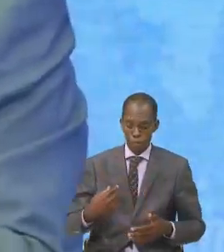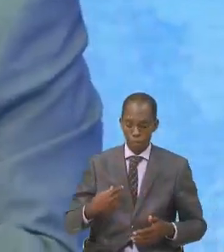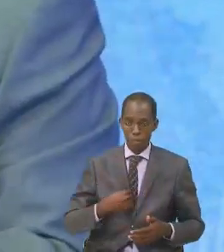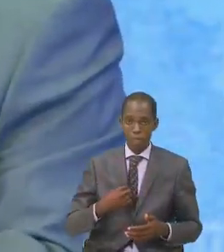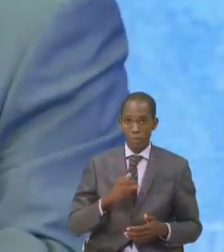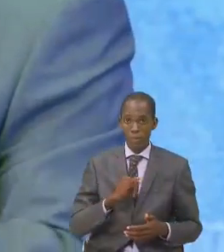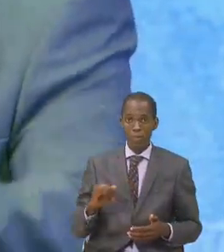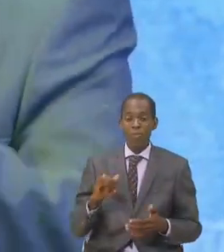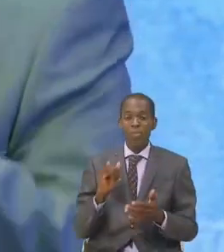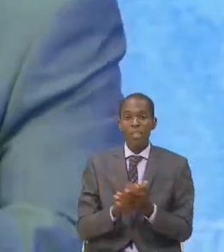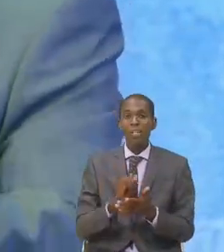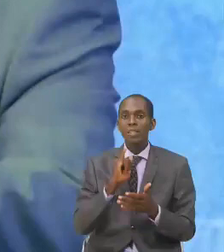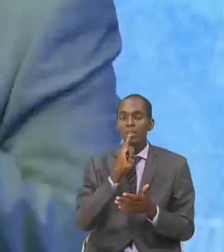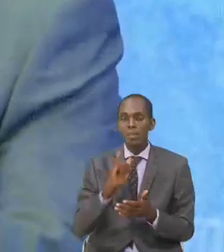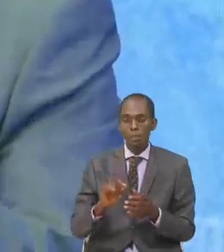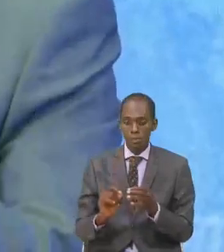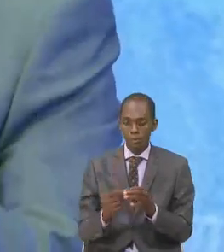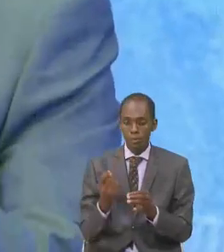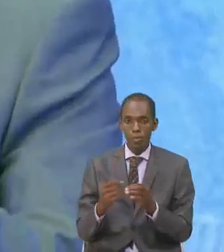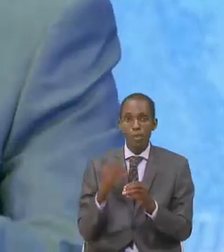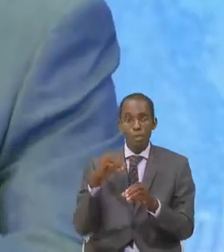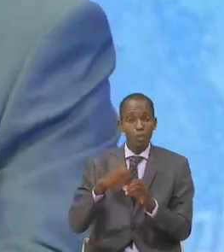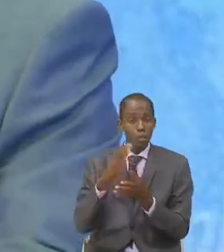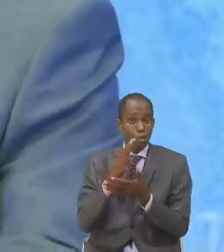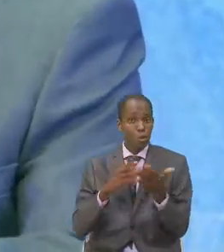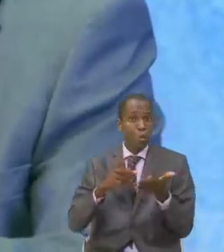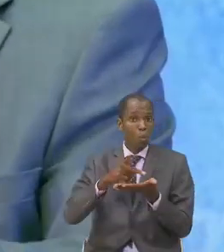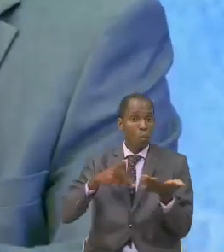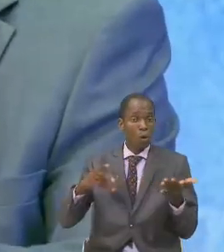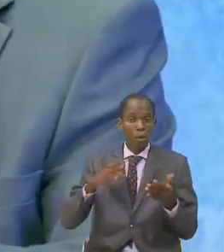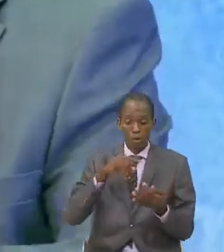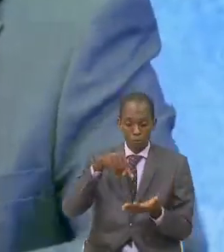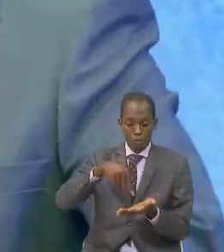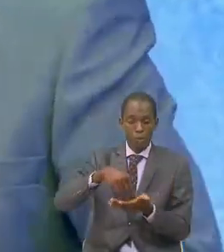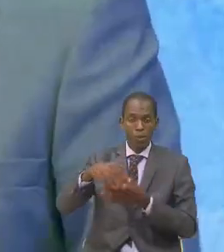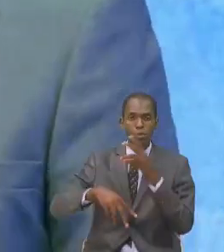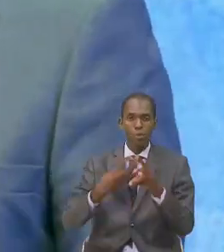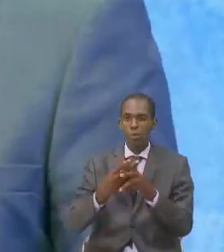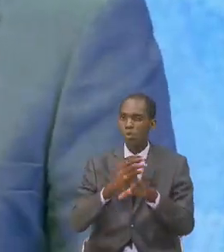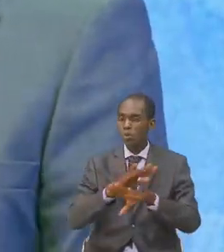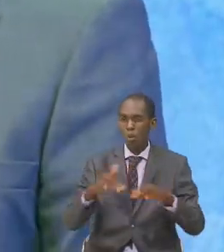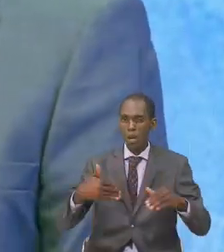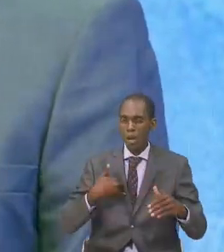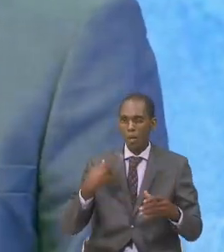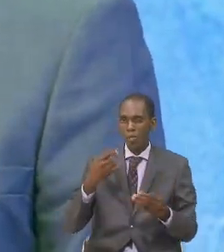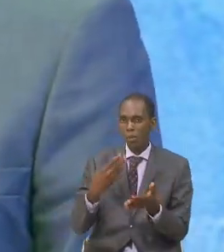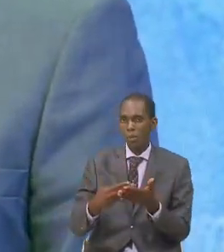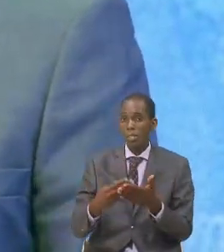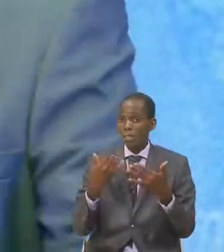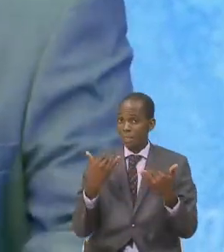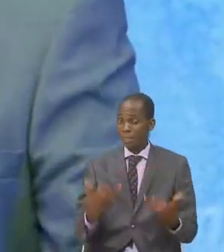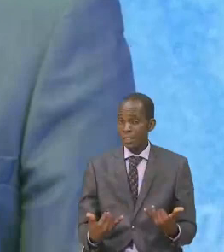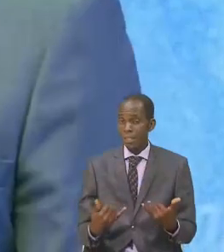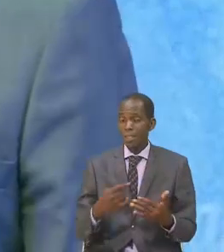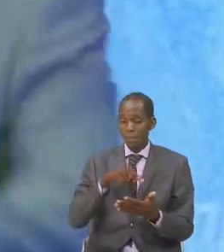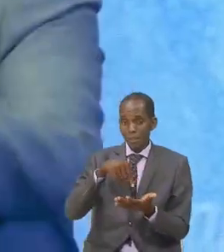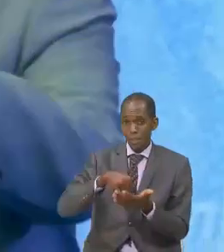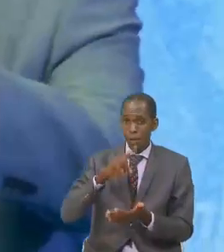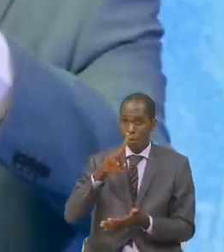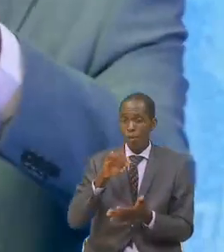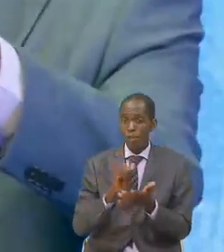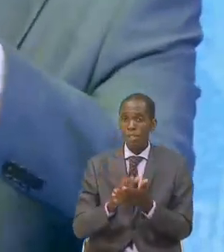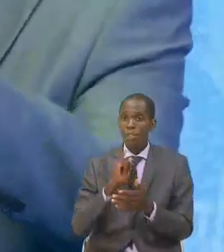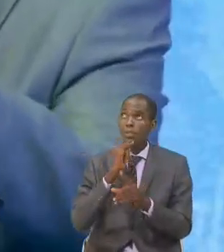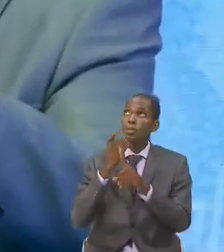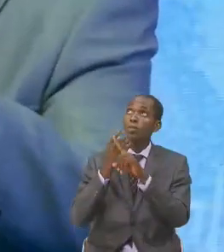even pay for good dressing that is sewn in some parts of the world. You don't have the money.